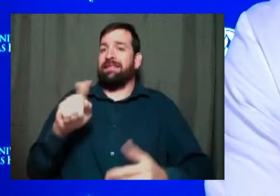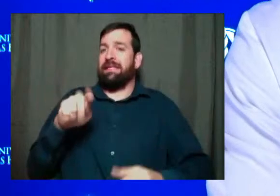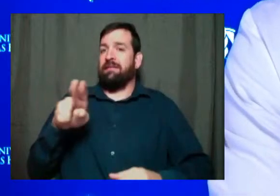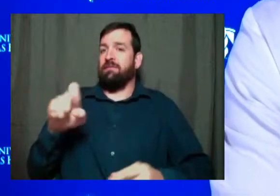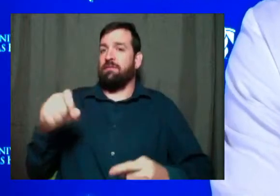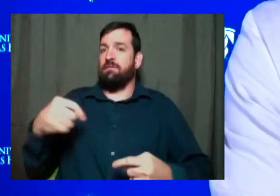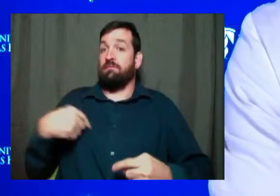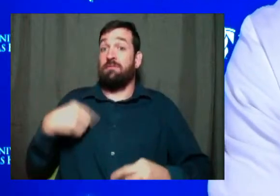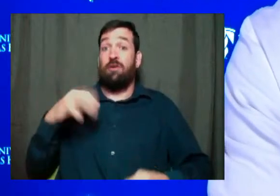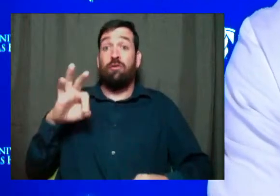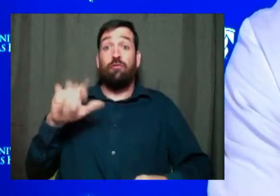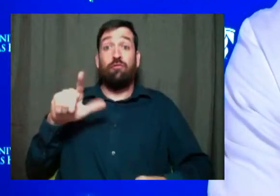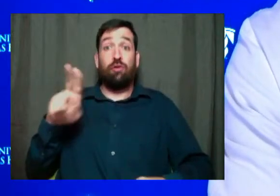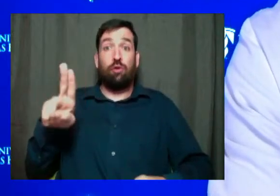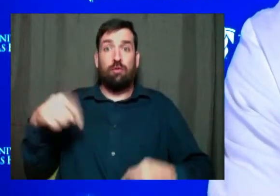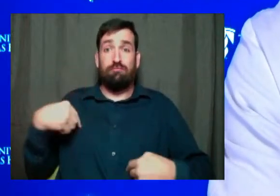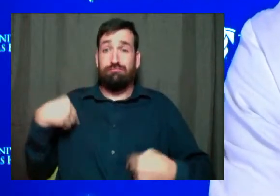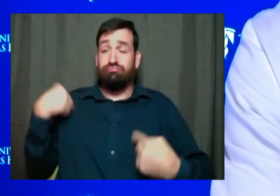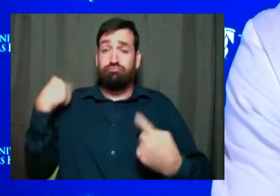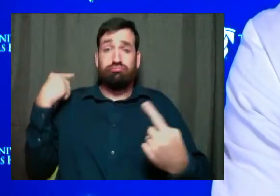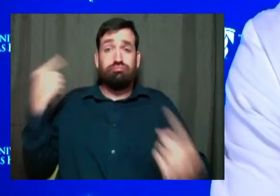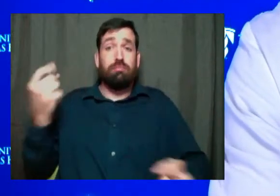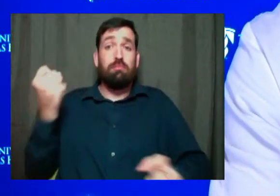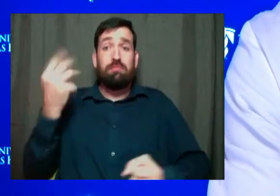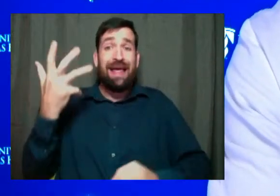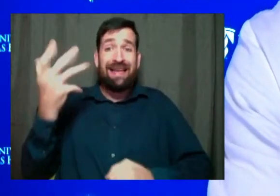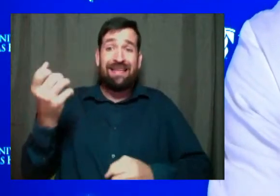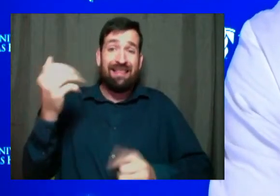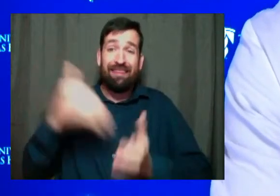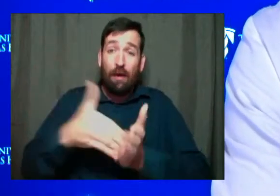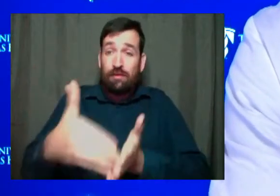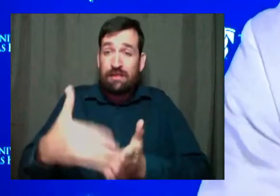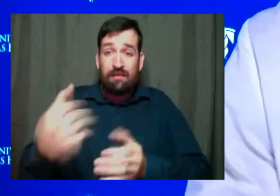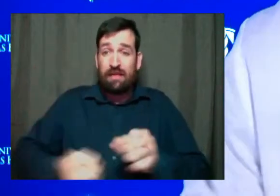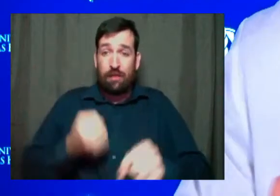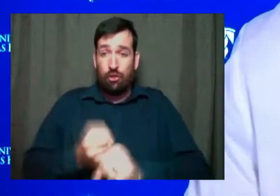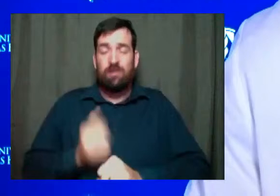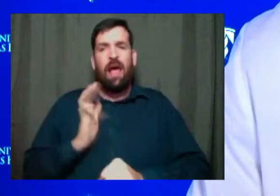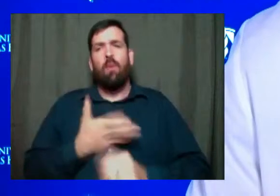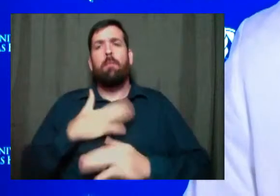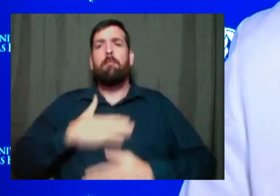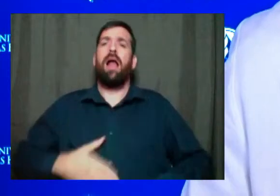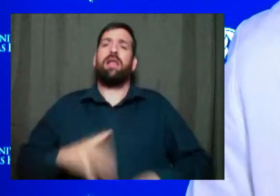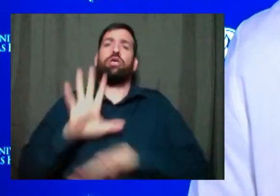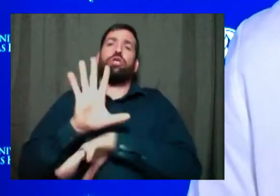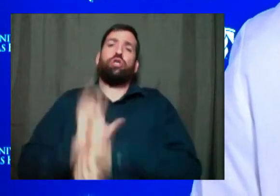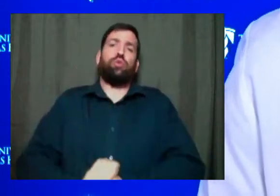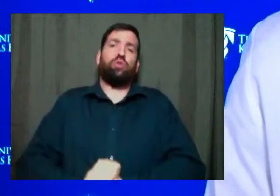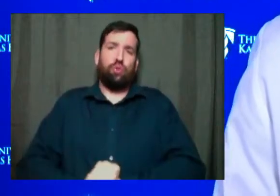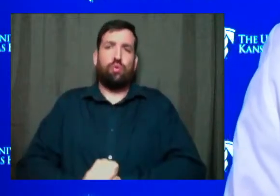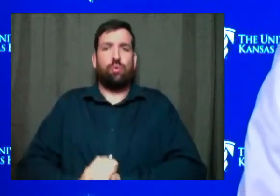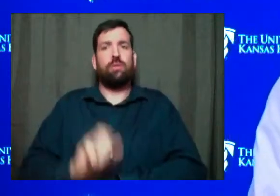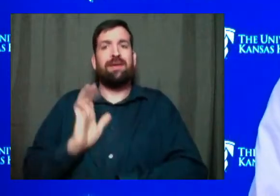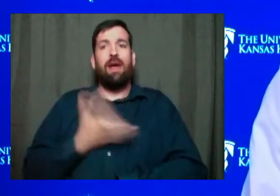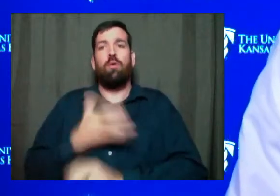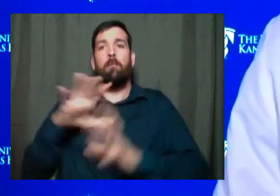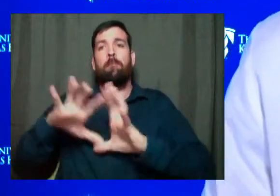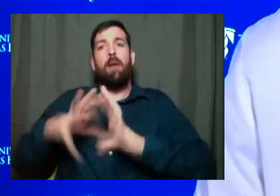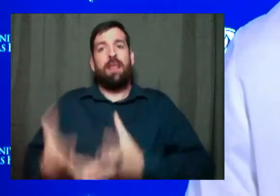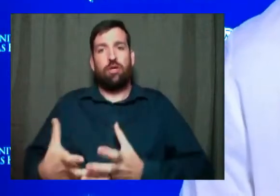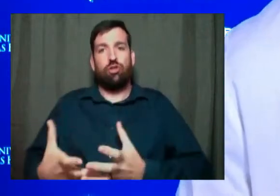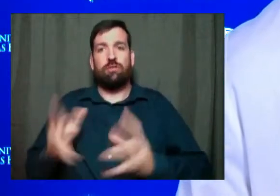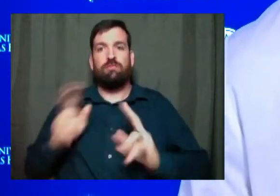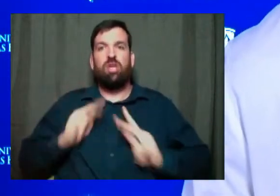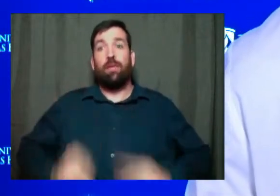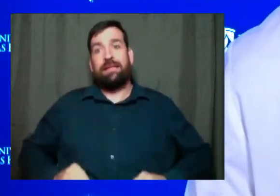for how many hundreds of years, thousands of years. Our body is used to that in general as a population, as Homo sapiens. And so it's